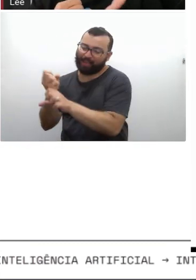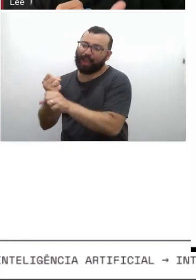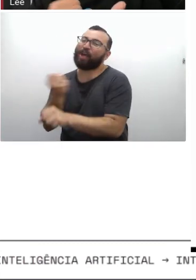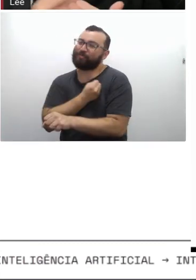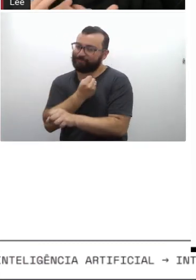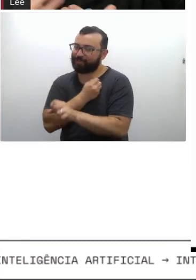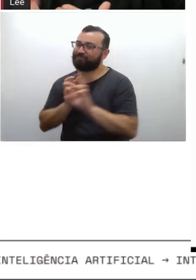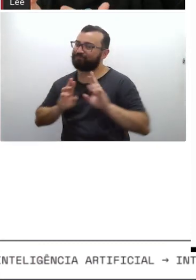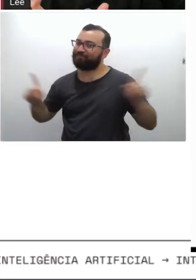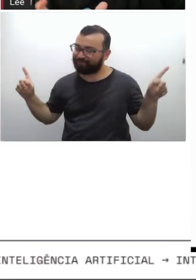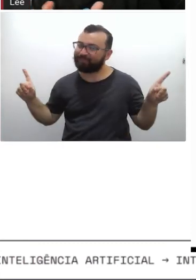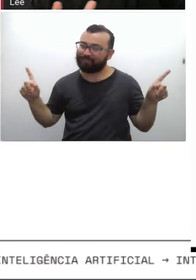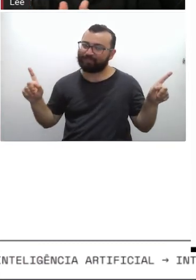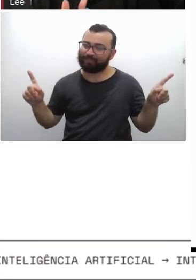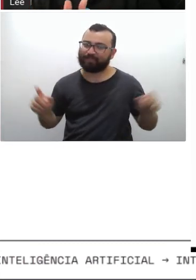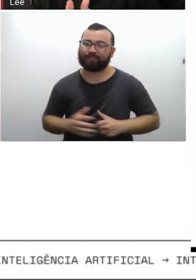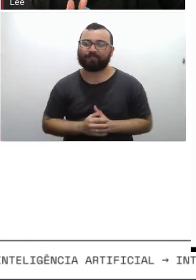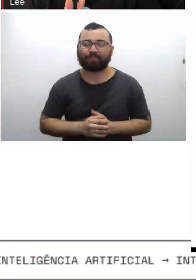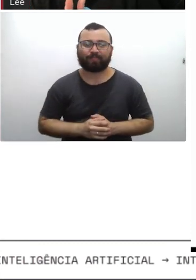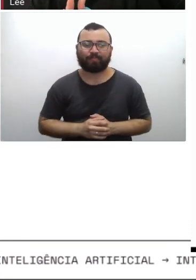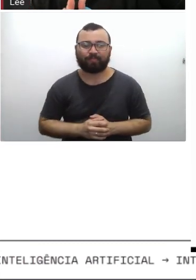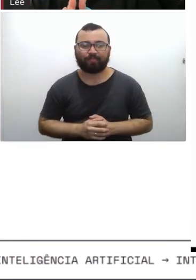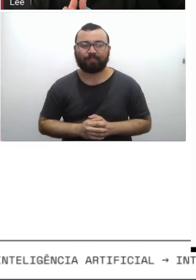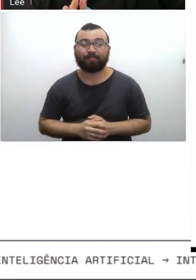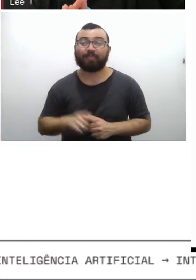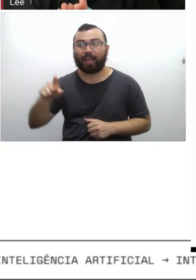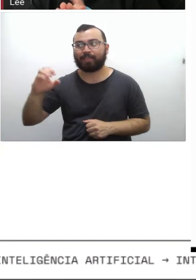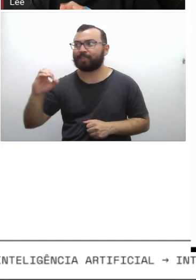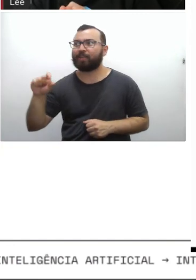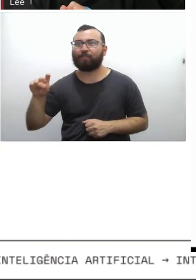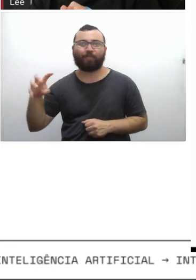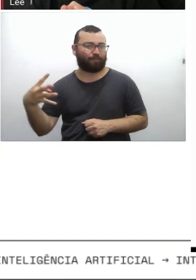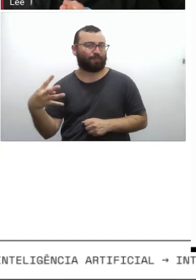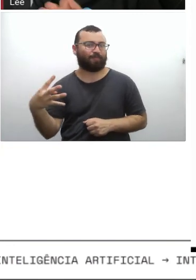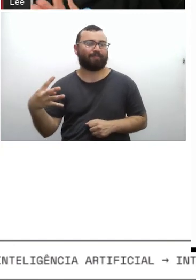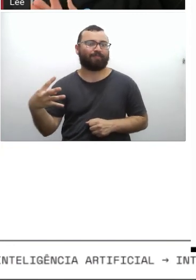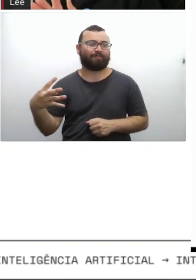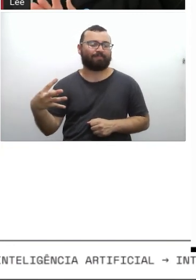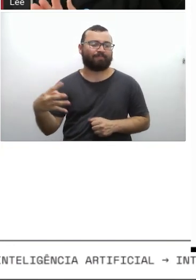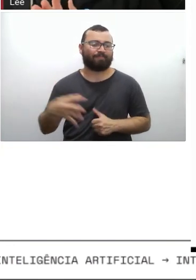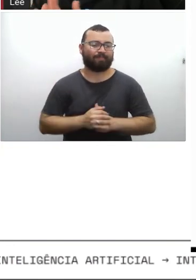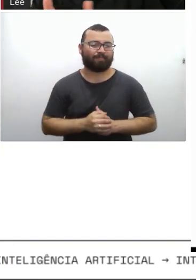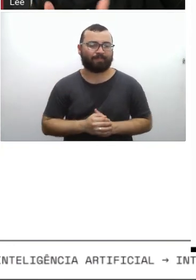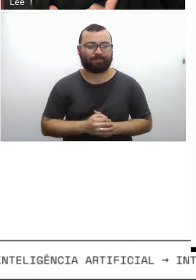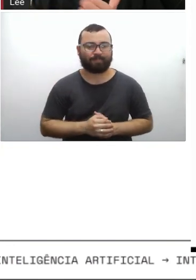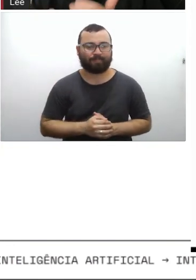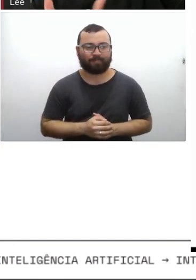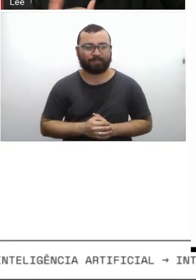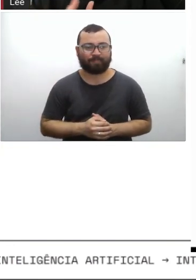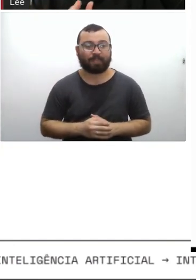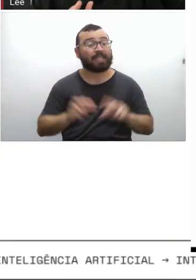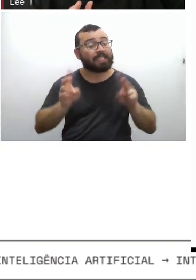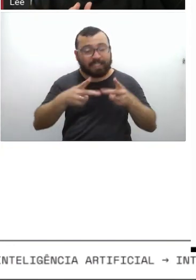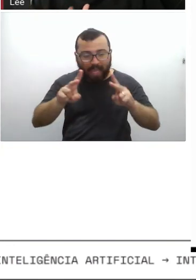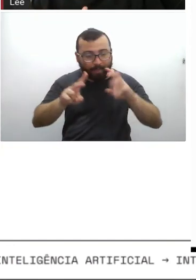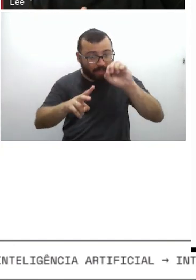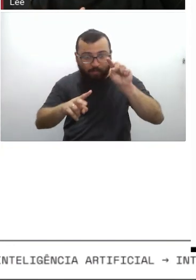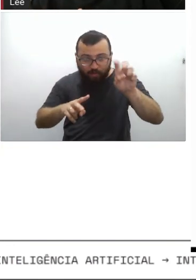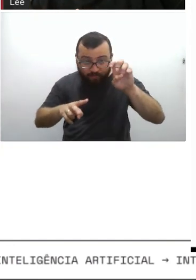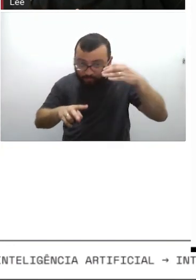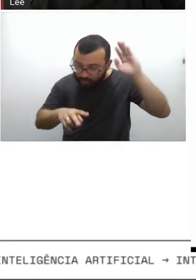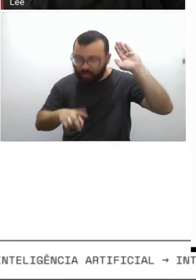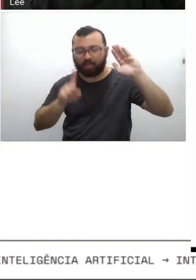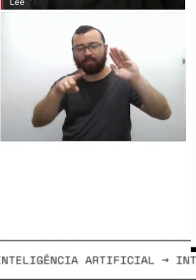have 5 divided by 5 plus 7 is a 0.4 sensitivity. Everything above 0.5 is